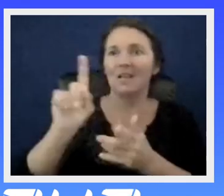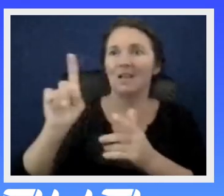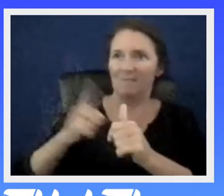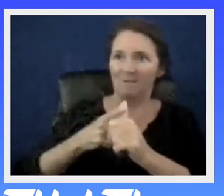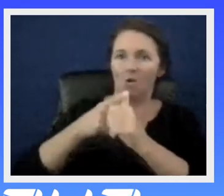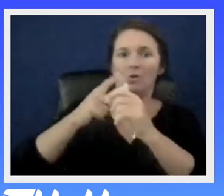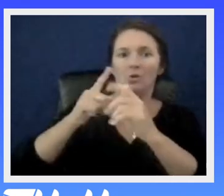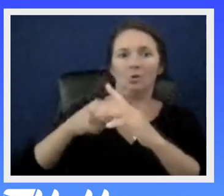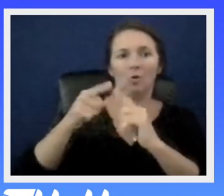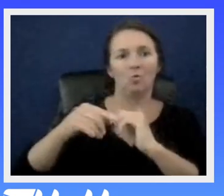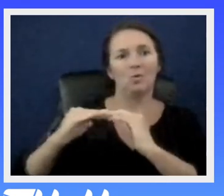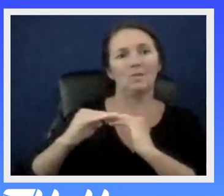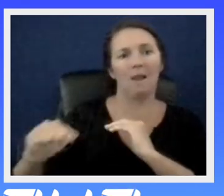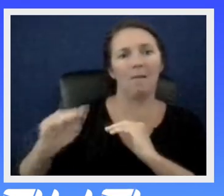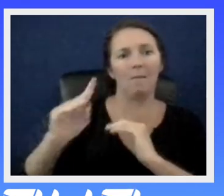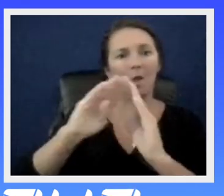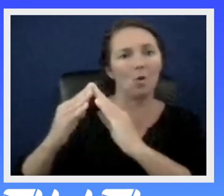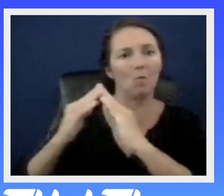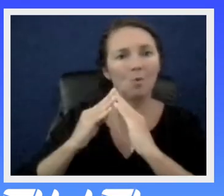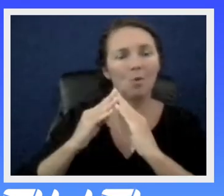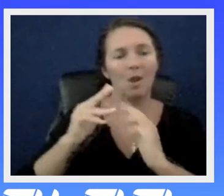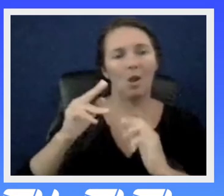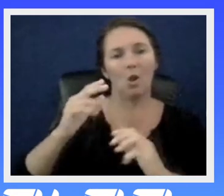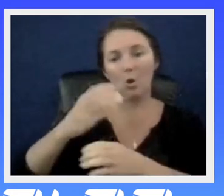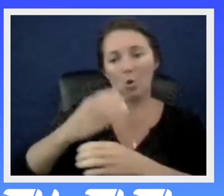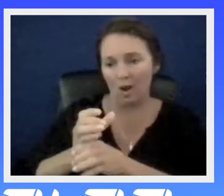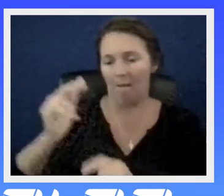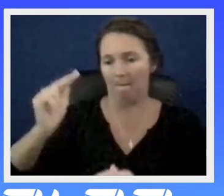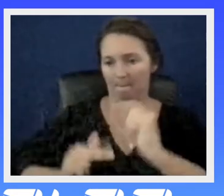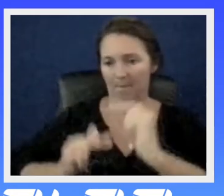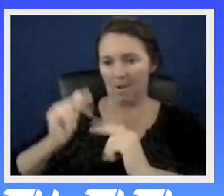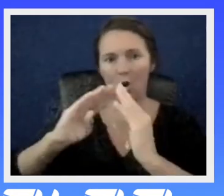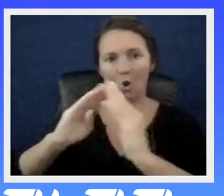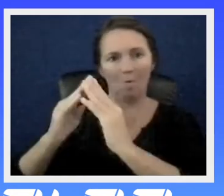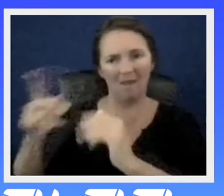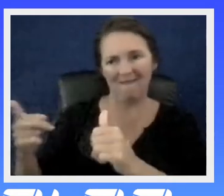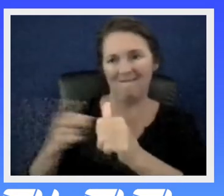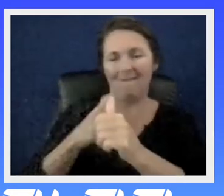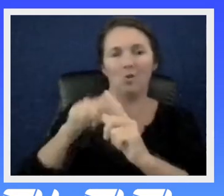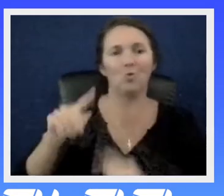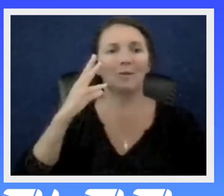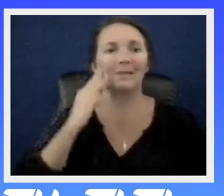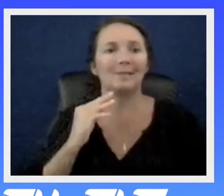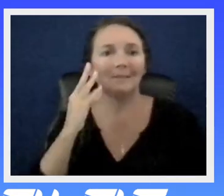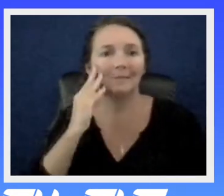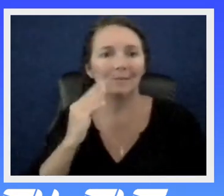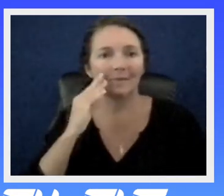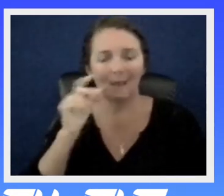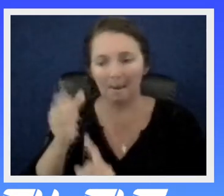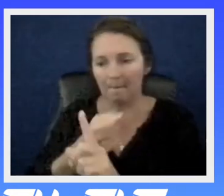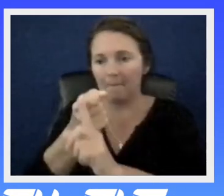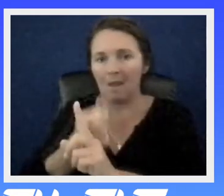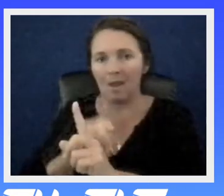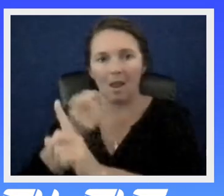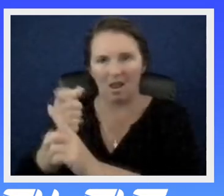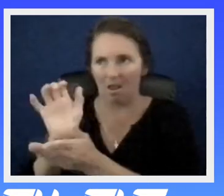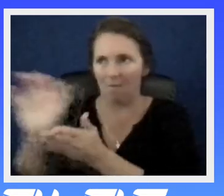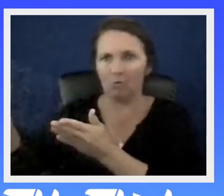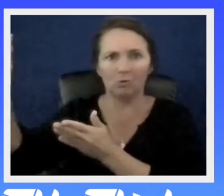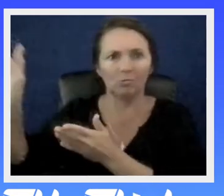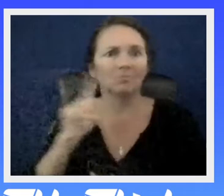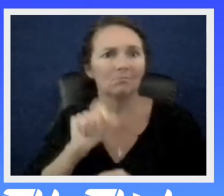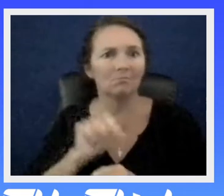to create and build that community, and the first to experience the impacts of being pushed out. I've